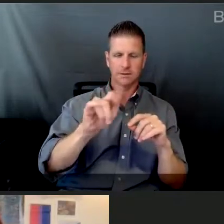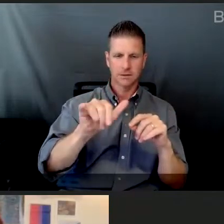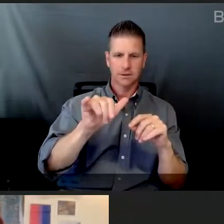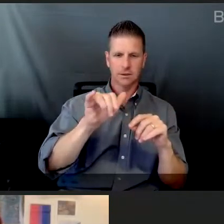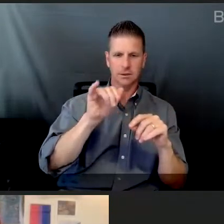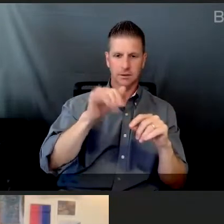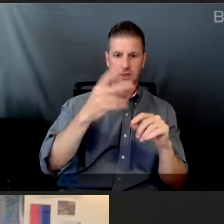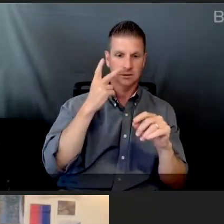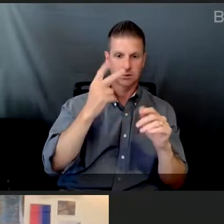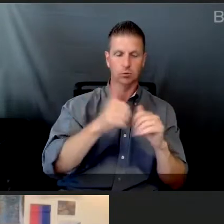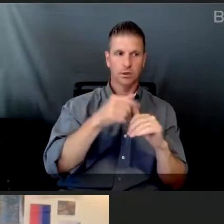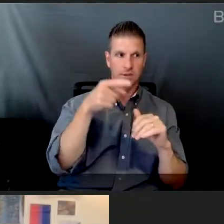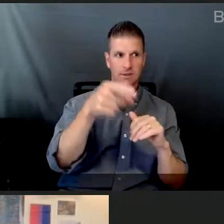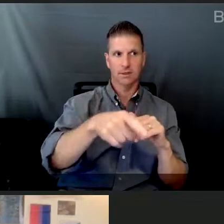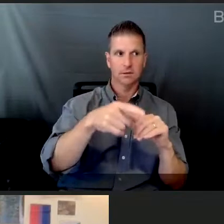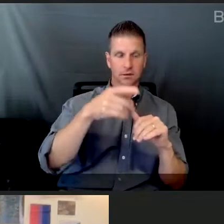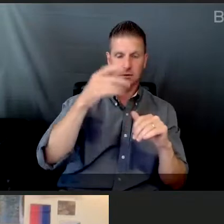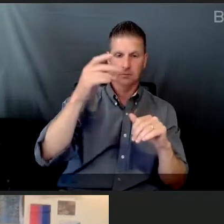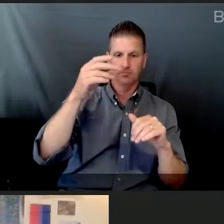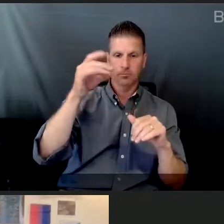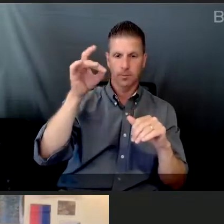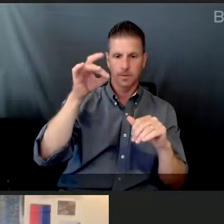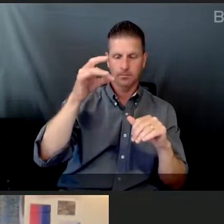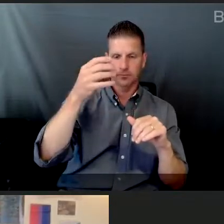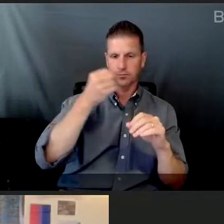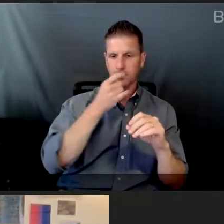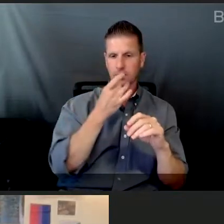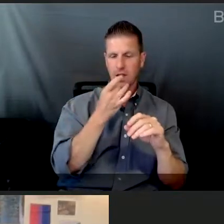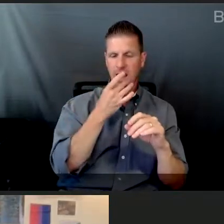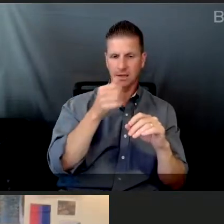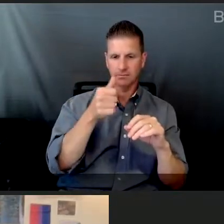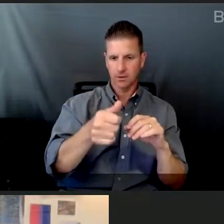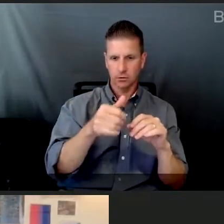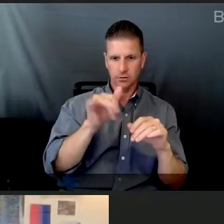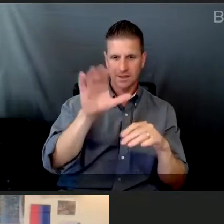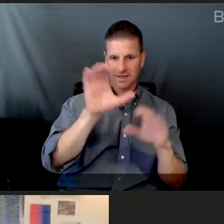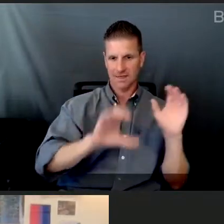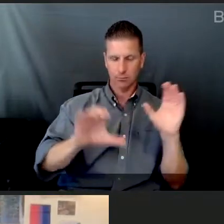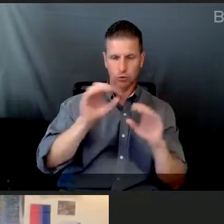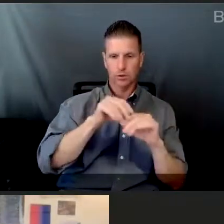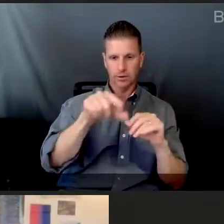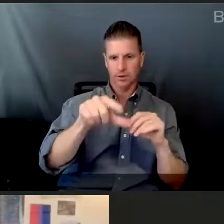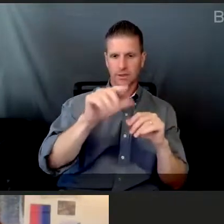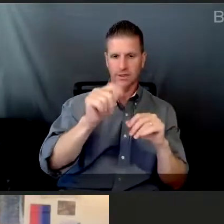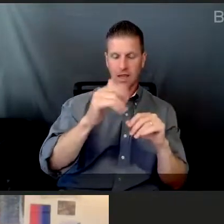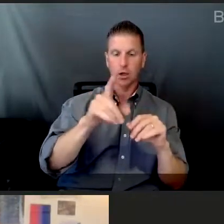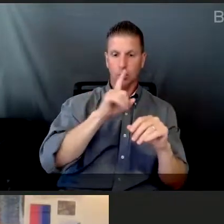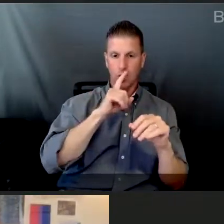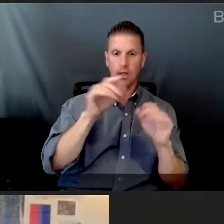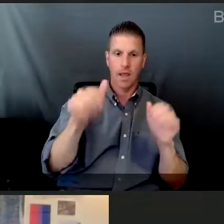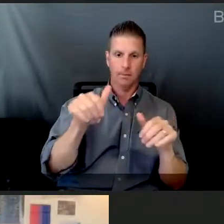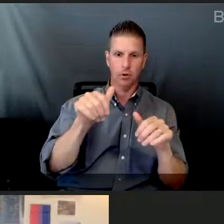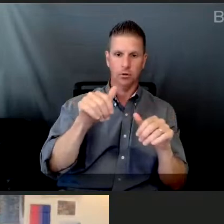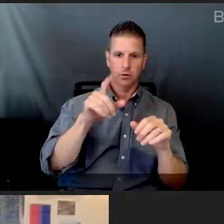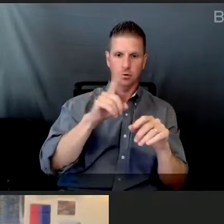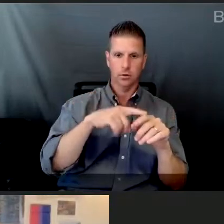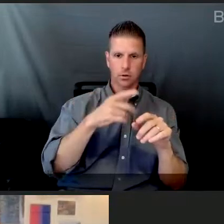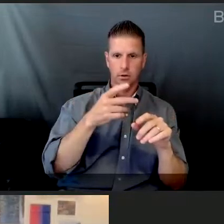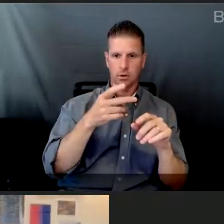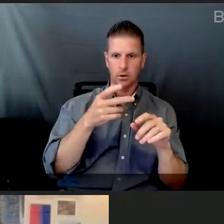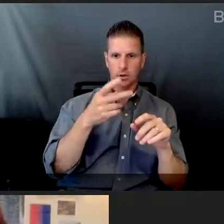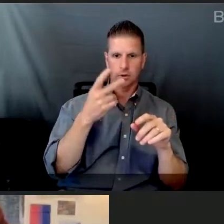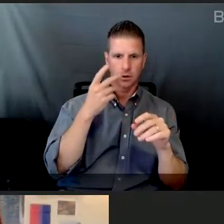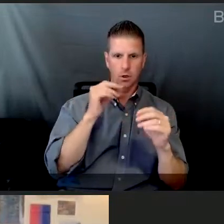with these light fingerprints, the chemistry inside of these galaxies, like I was saying. And so you're able to really pick apart, like, okay,